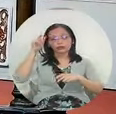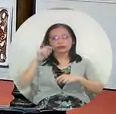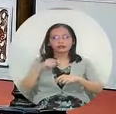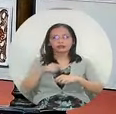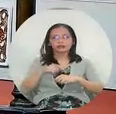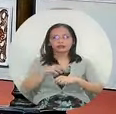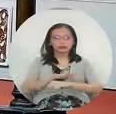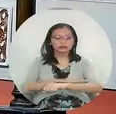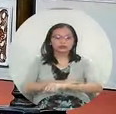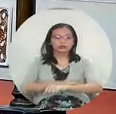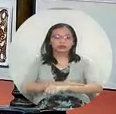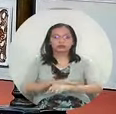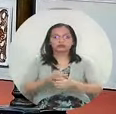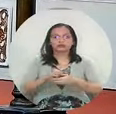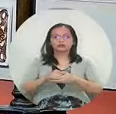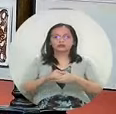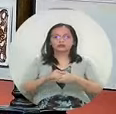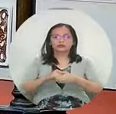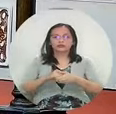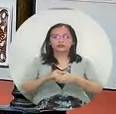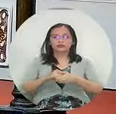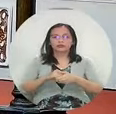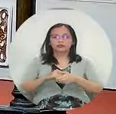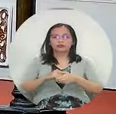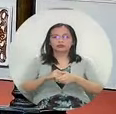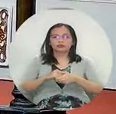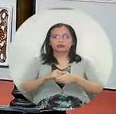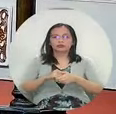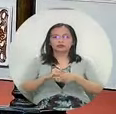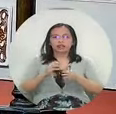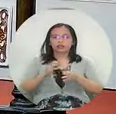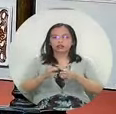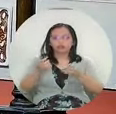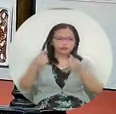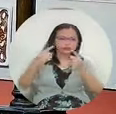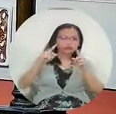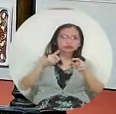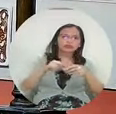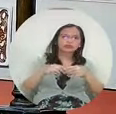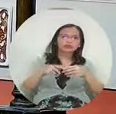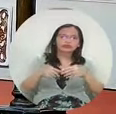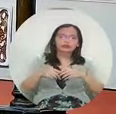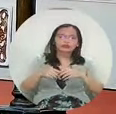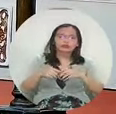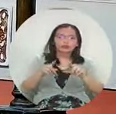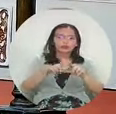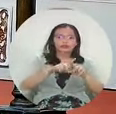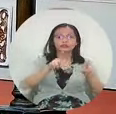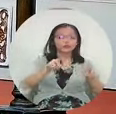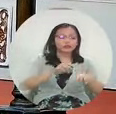na. Pero ang uban sad, medyo brown gamay. Kay Ecuador good.